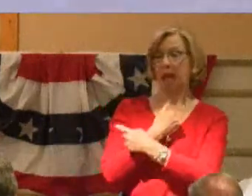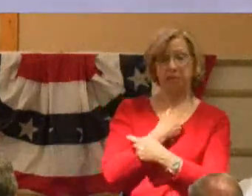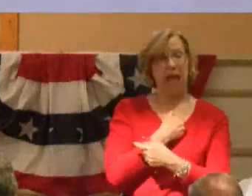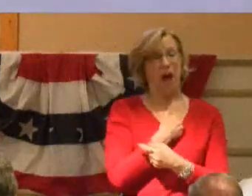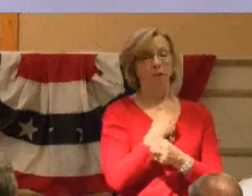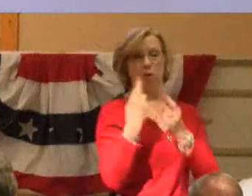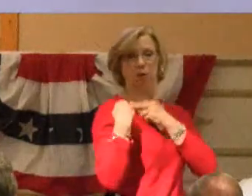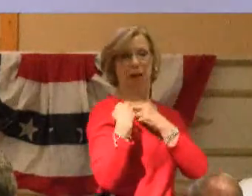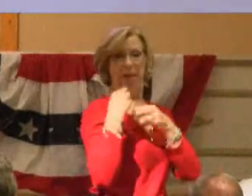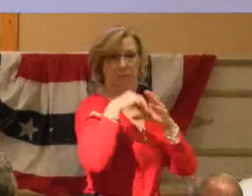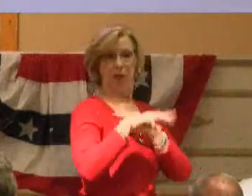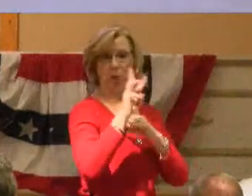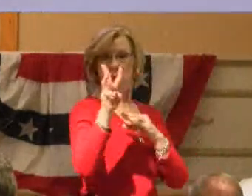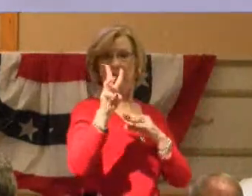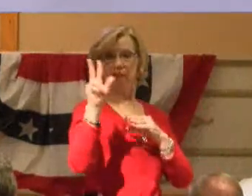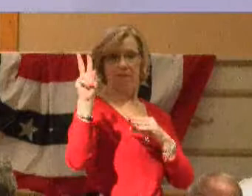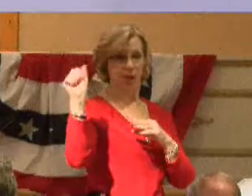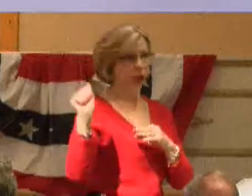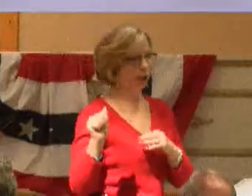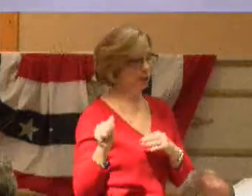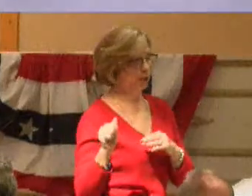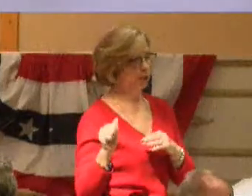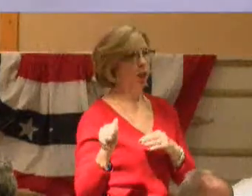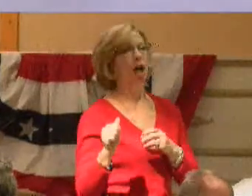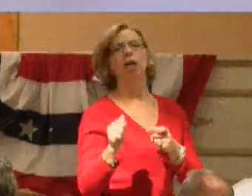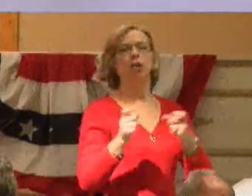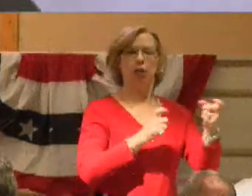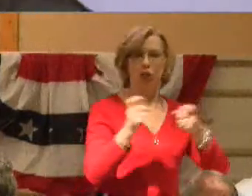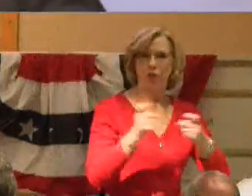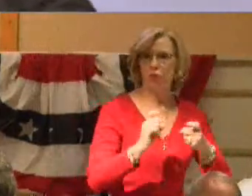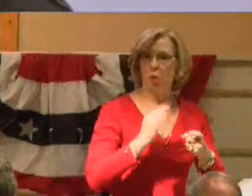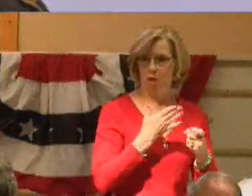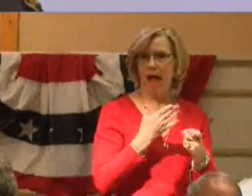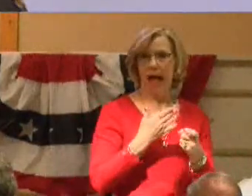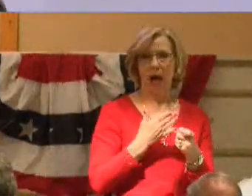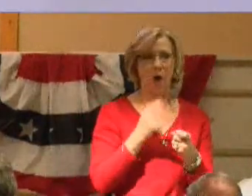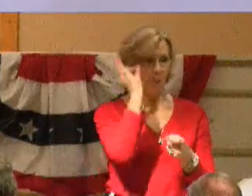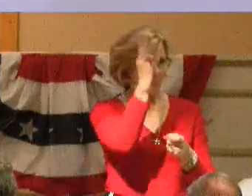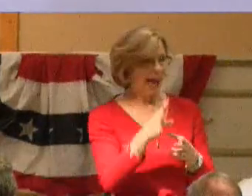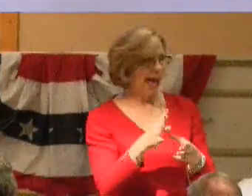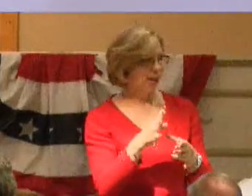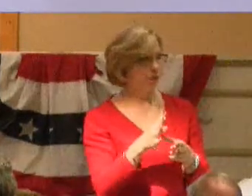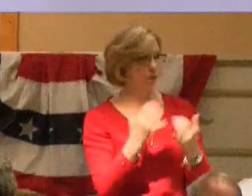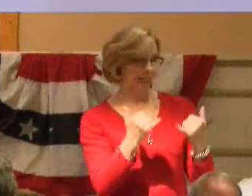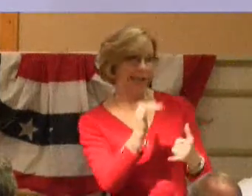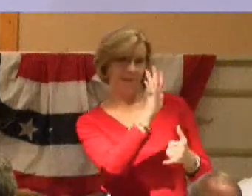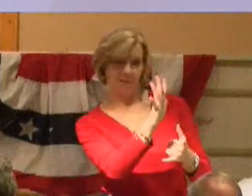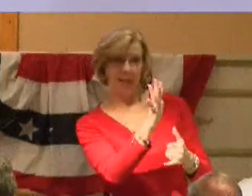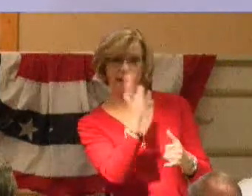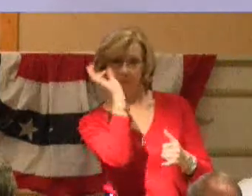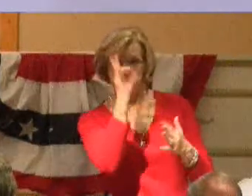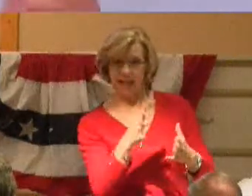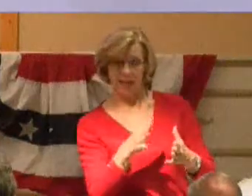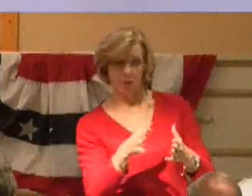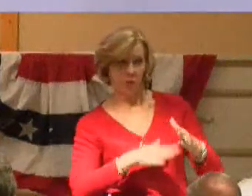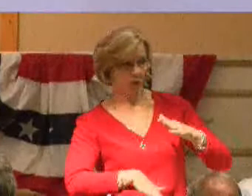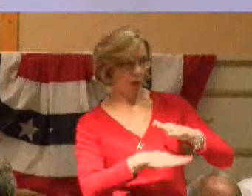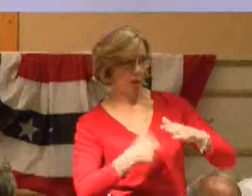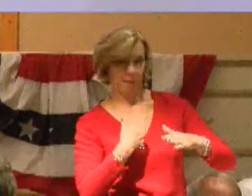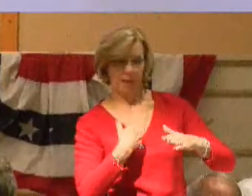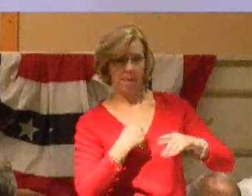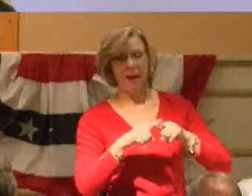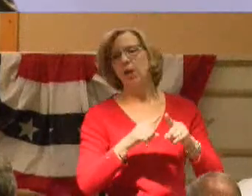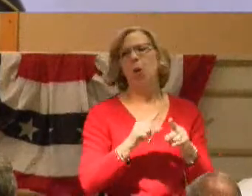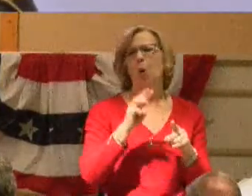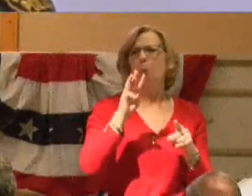West Virginia, and not only to direct our chaplaincy program, which we have five chaplains now, but also of our wellness